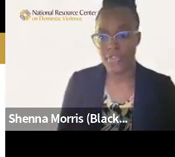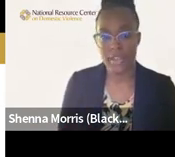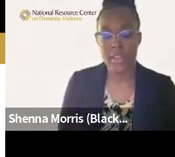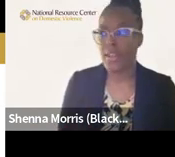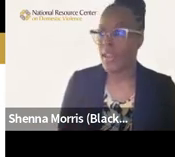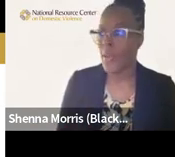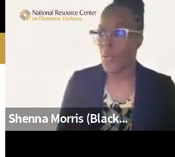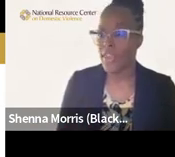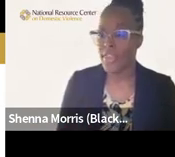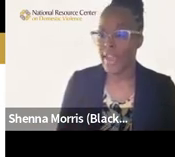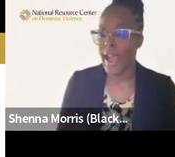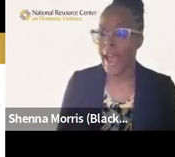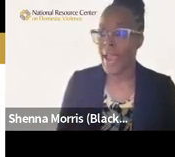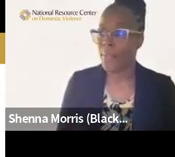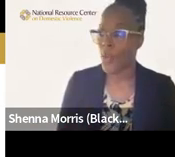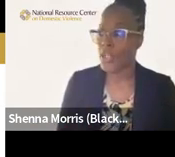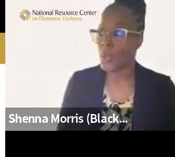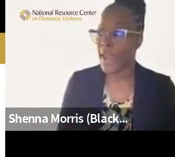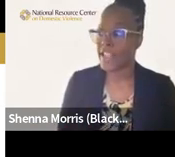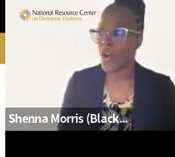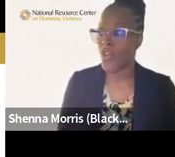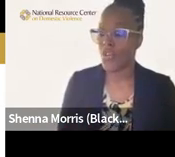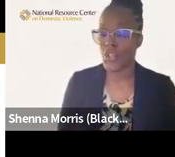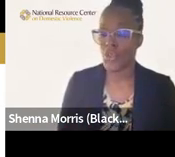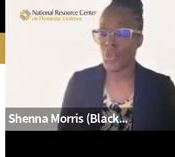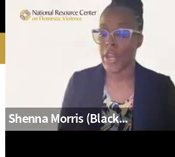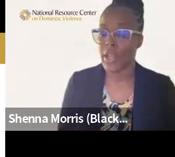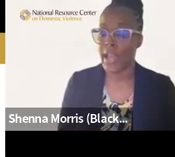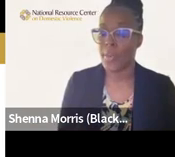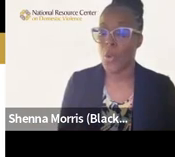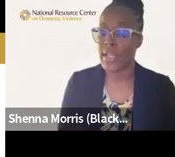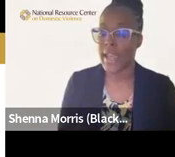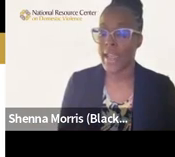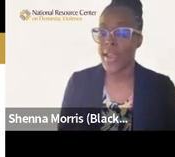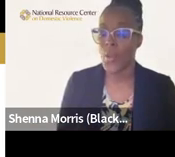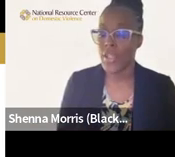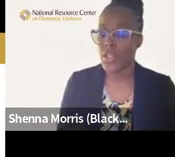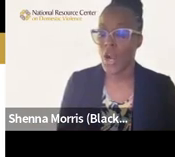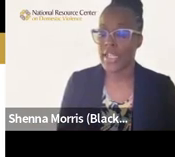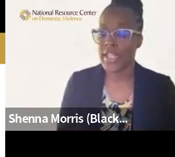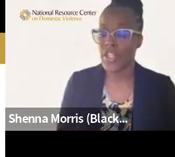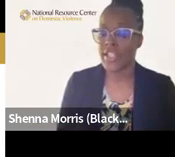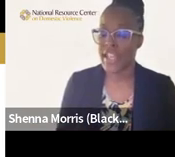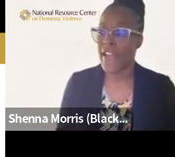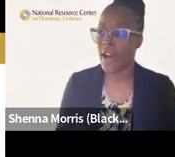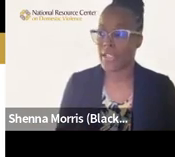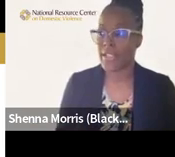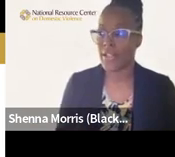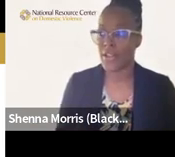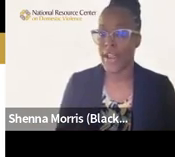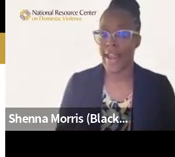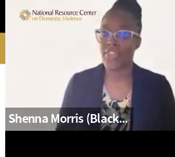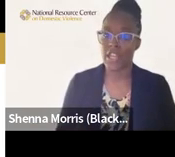the briefing. And with that, I am going to pass it over to Caroline LaPorte with STARS Indigenous Safe